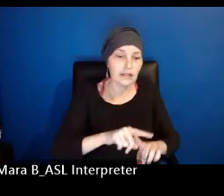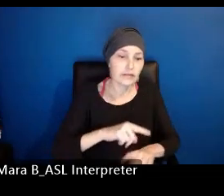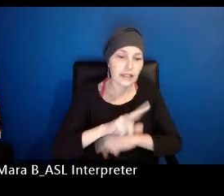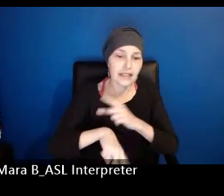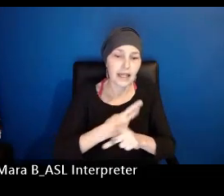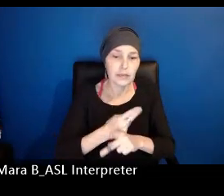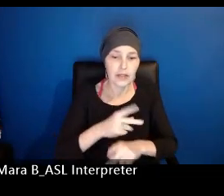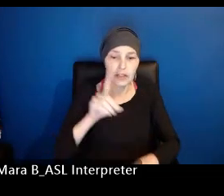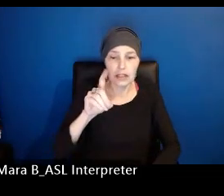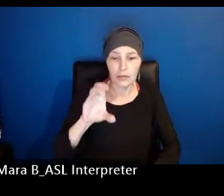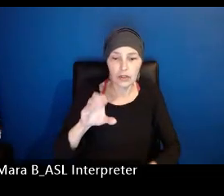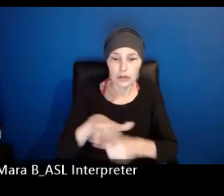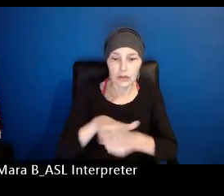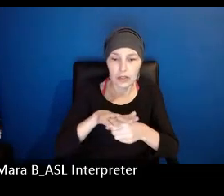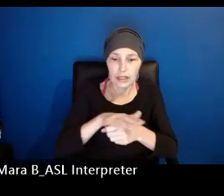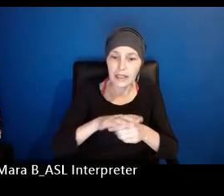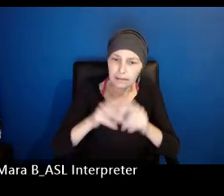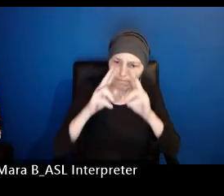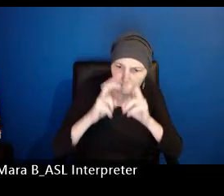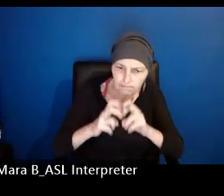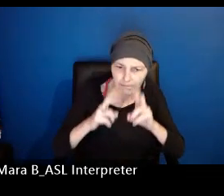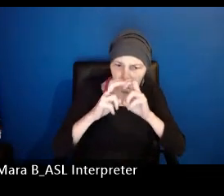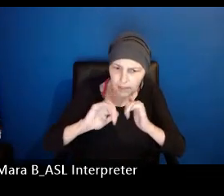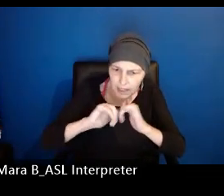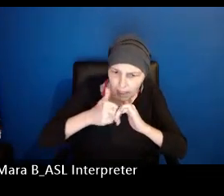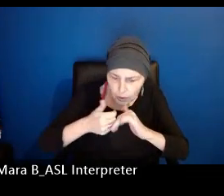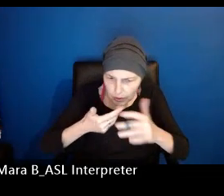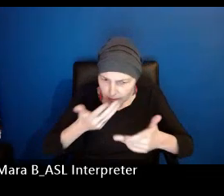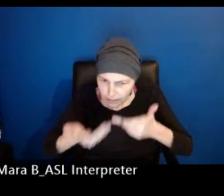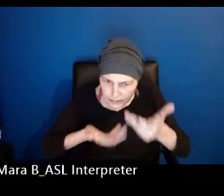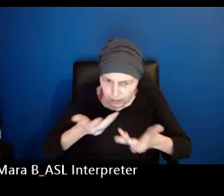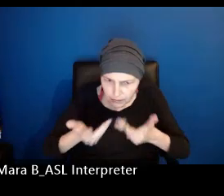can be explored. And that includes in our